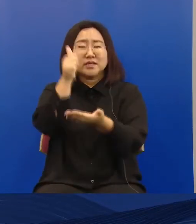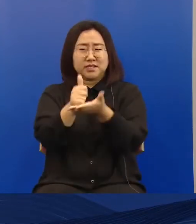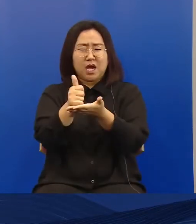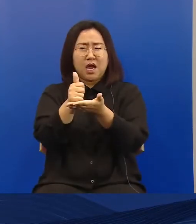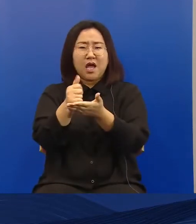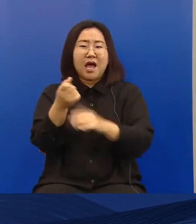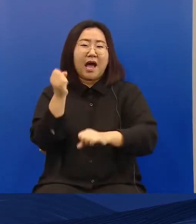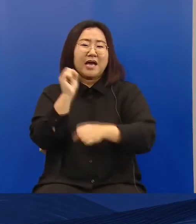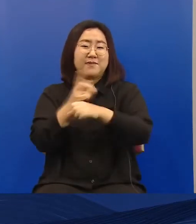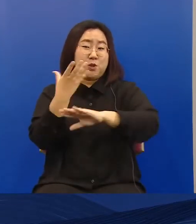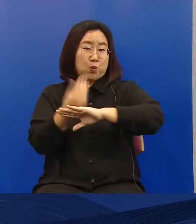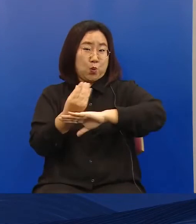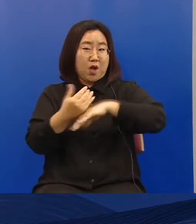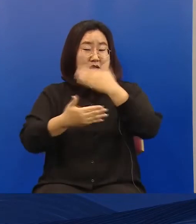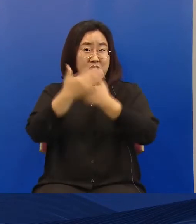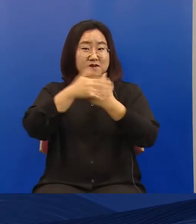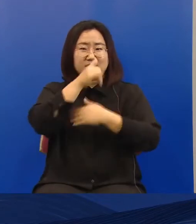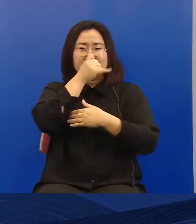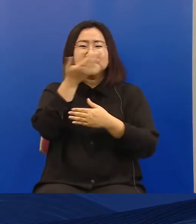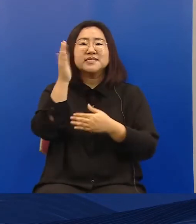last panelist.